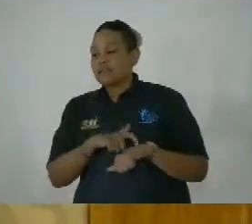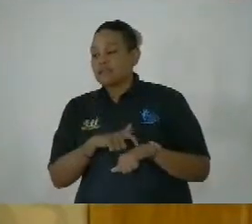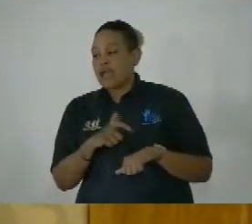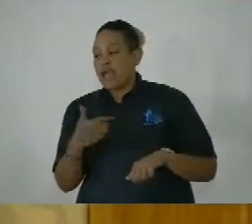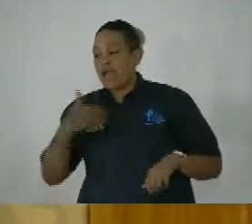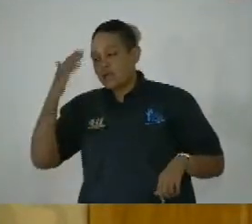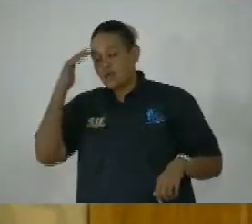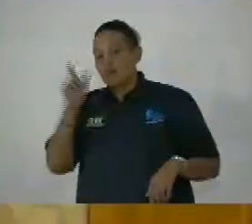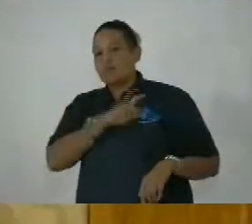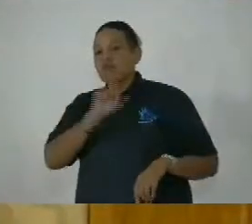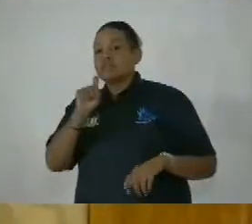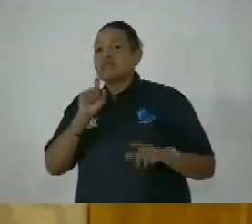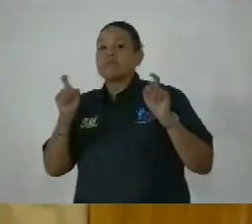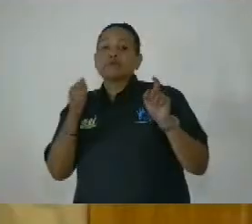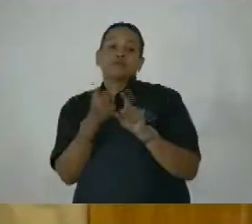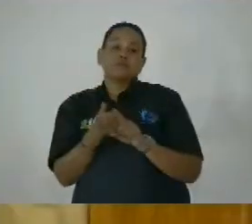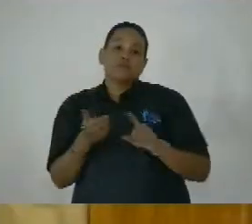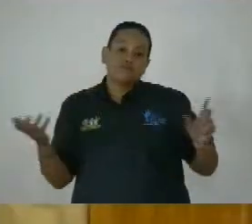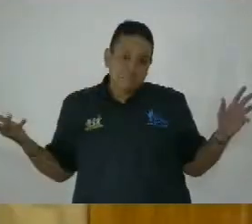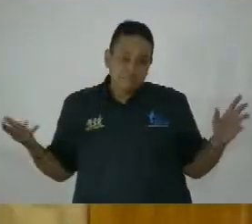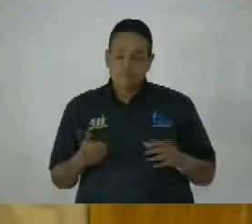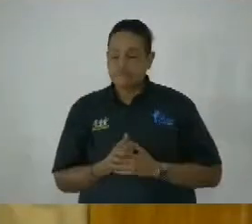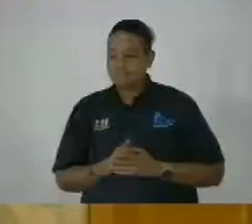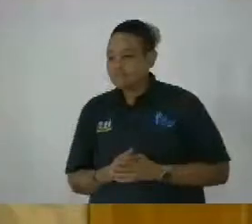know the police can take care of them.